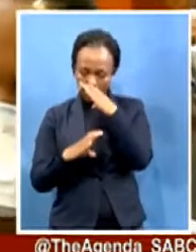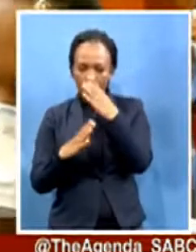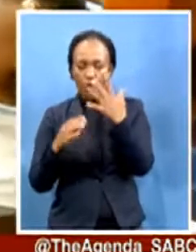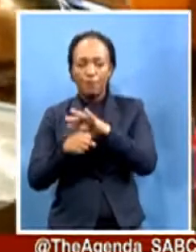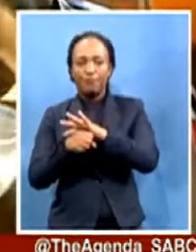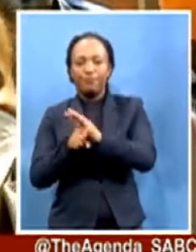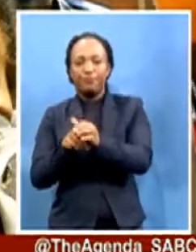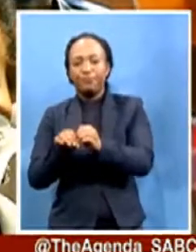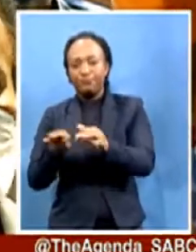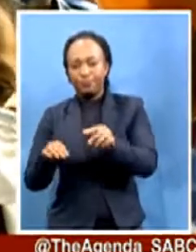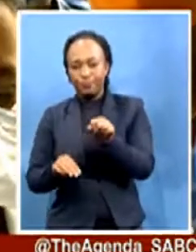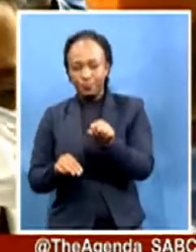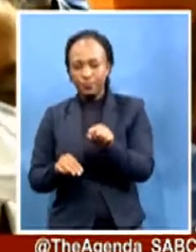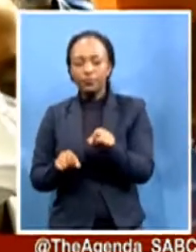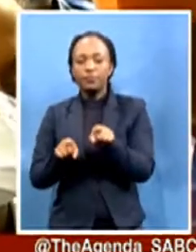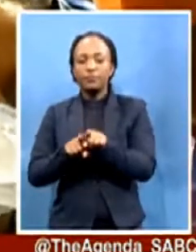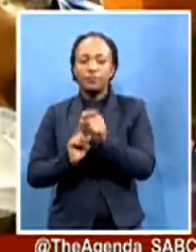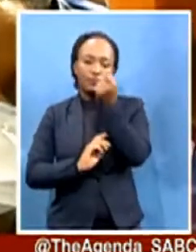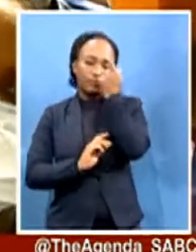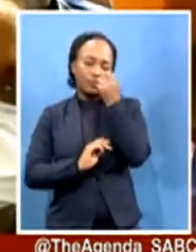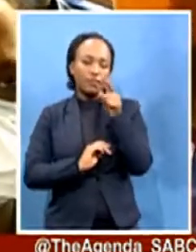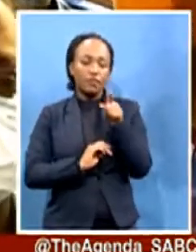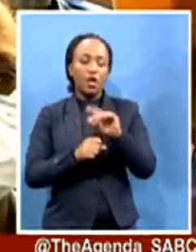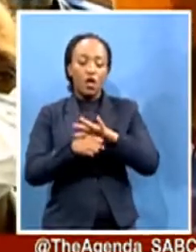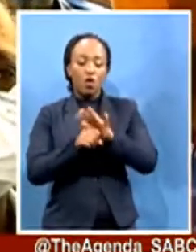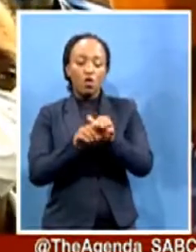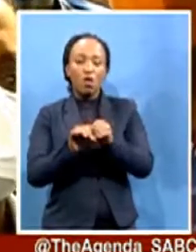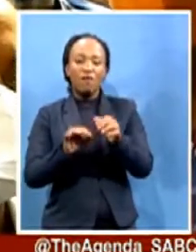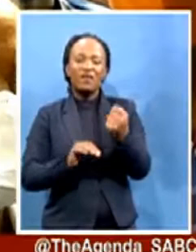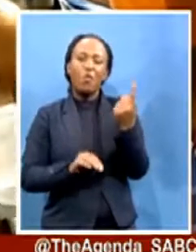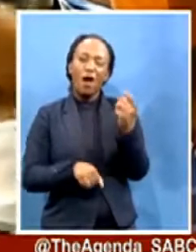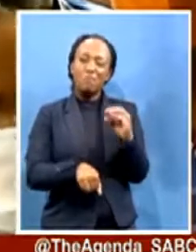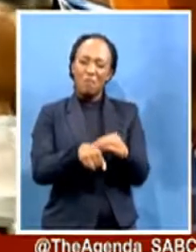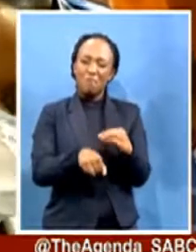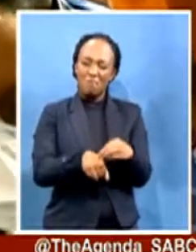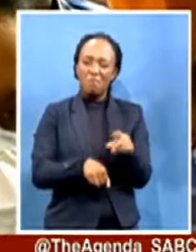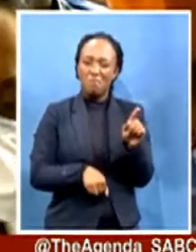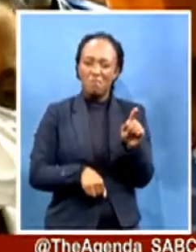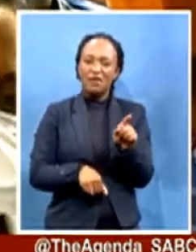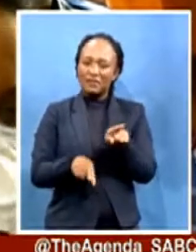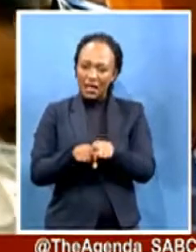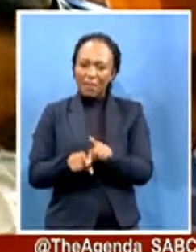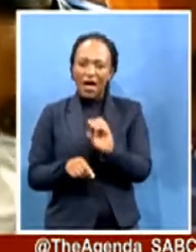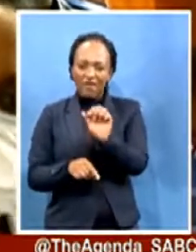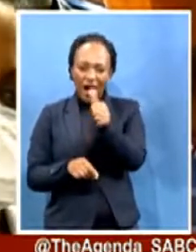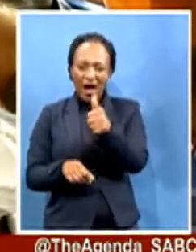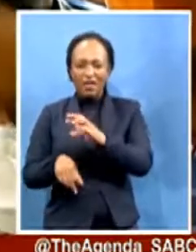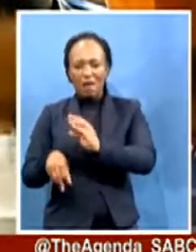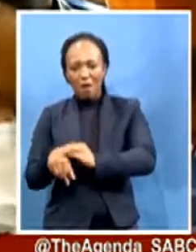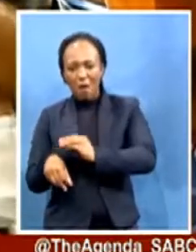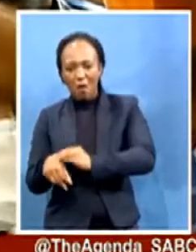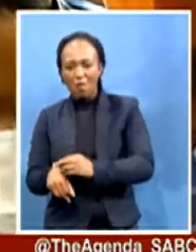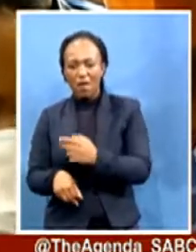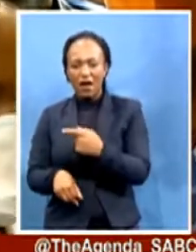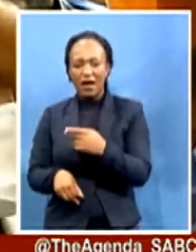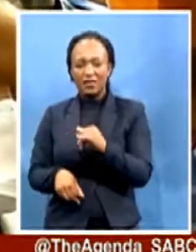that COVID-19 is just one problem. There are still other problems of HIV, of TB, of diabetes and so on that we must